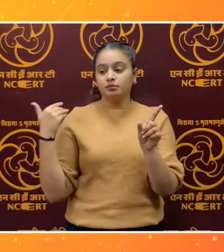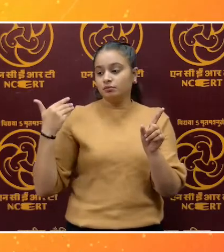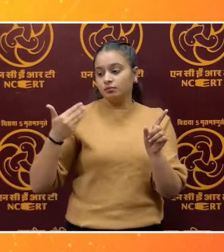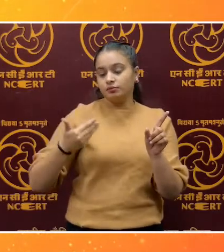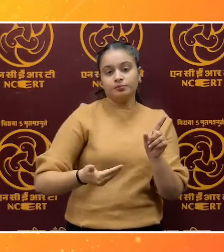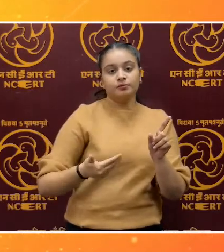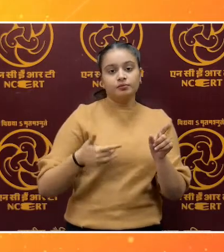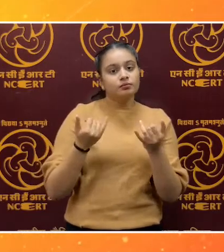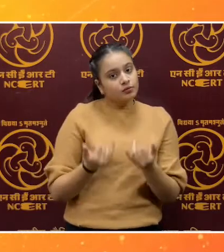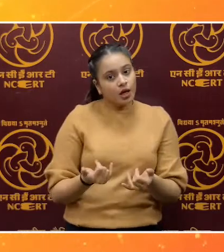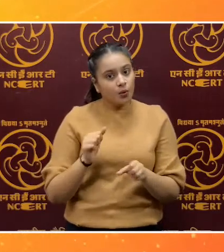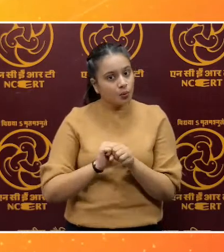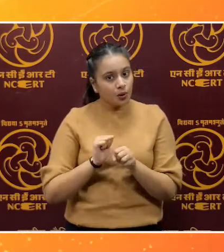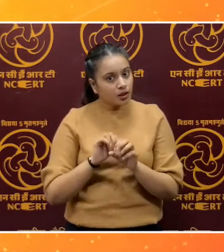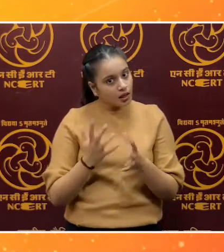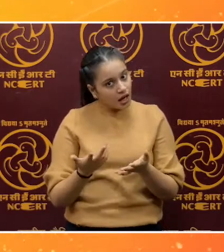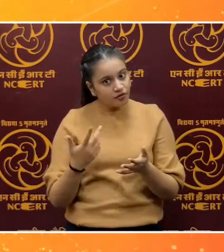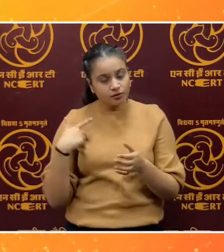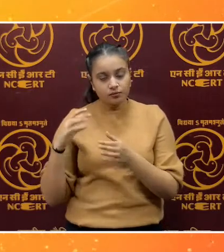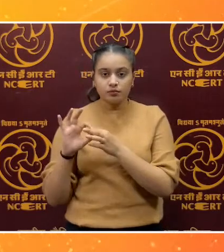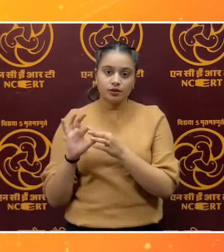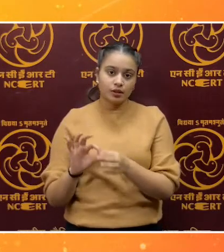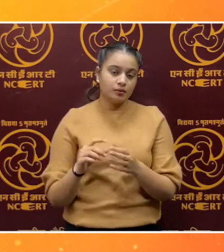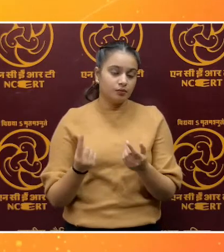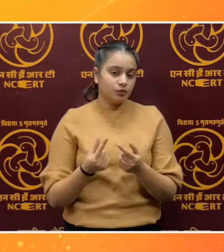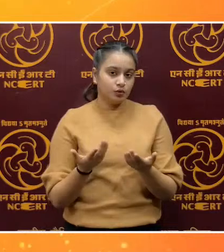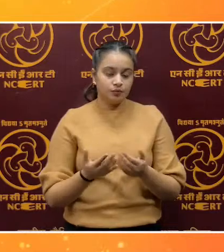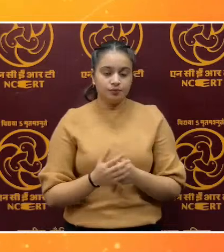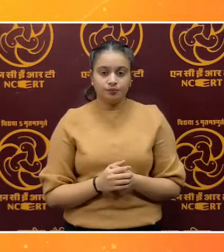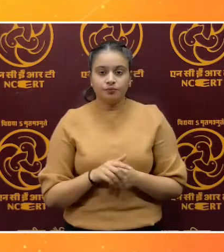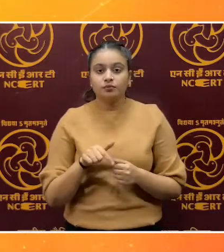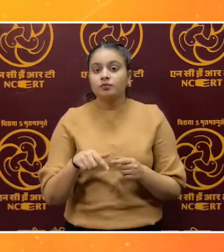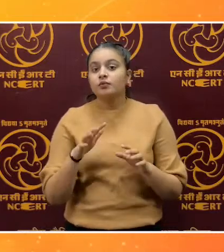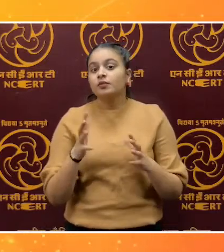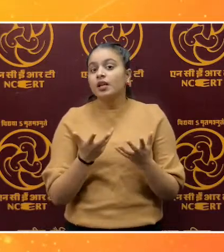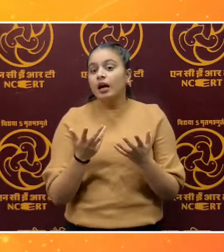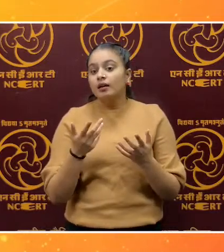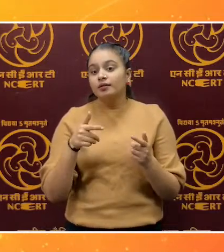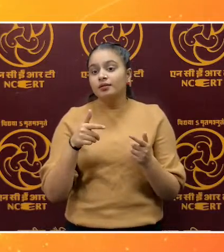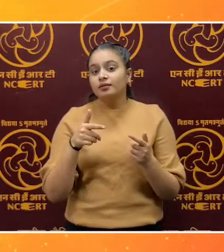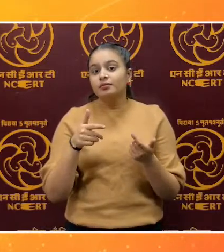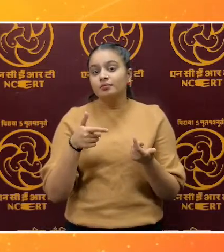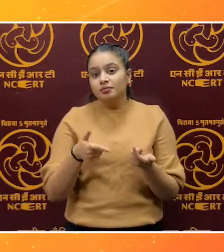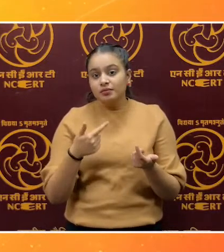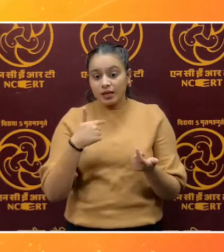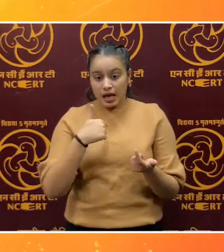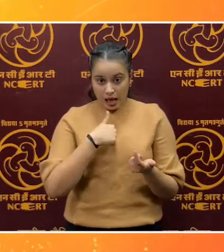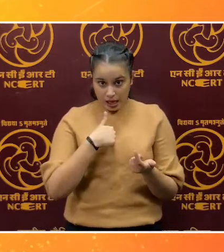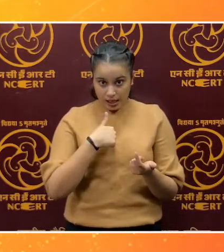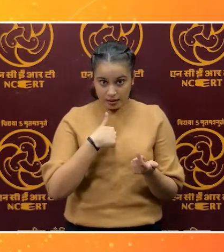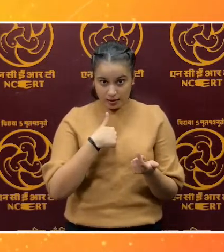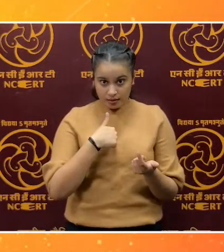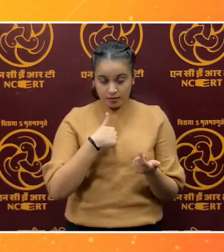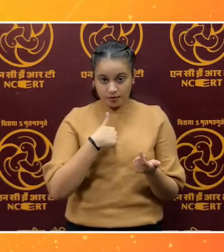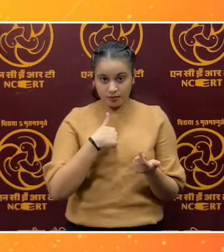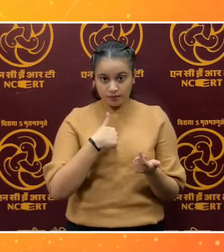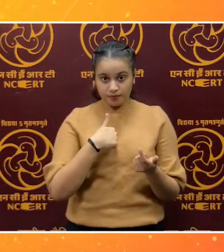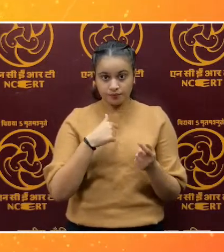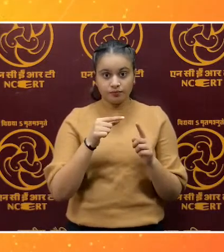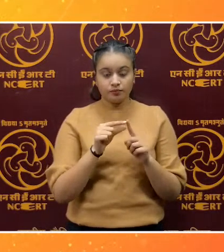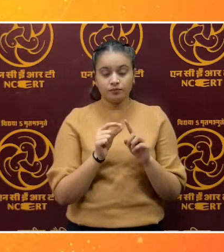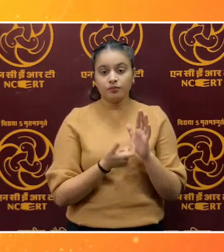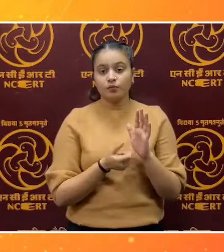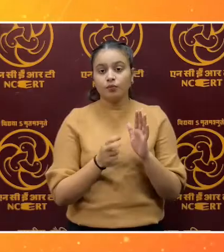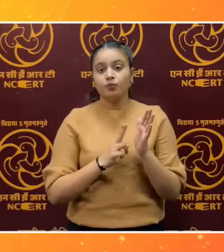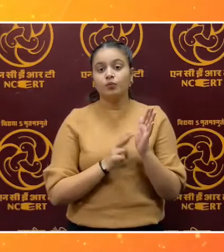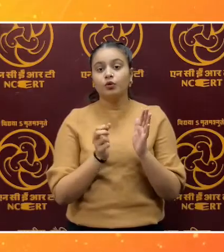am working. So that means that that's why we use. And what is that? It is a I, that is a pronoun which I have